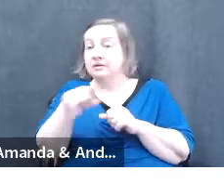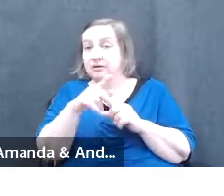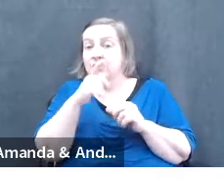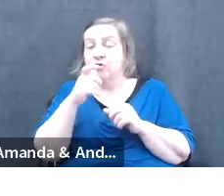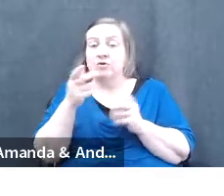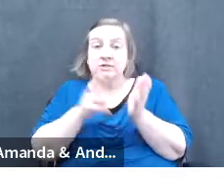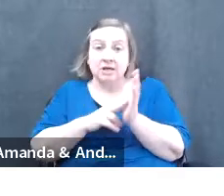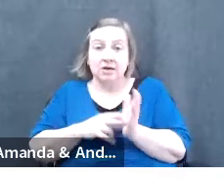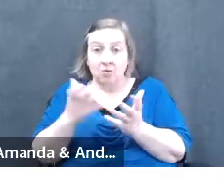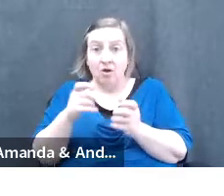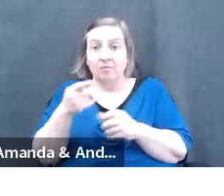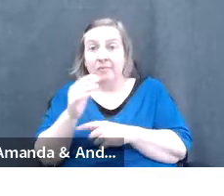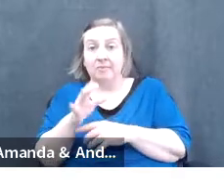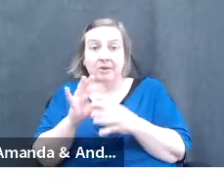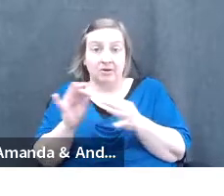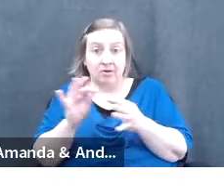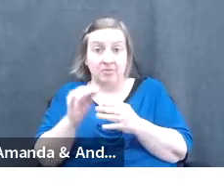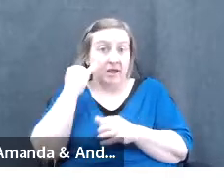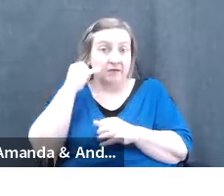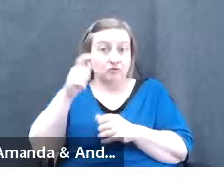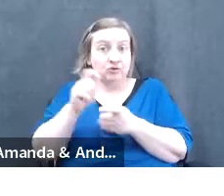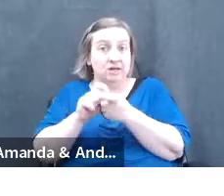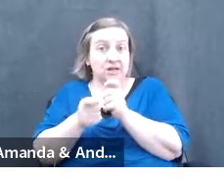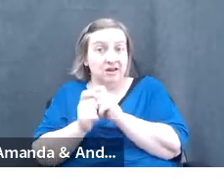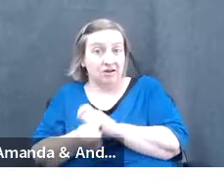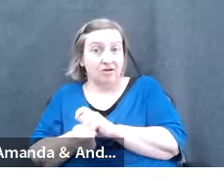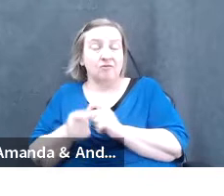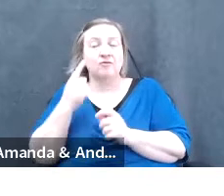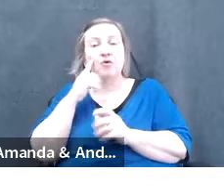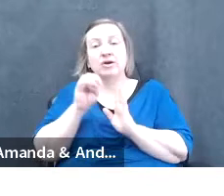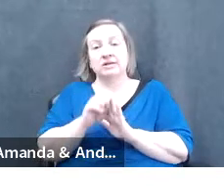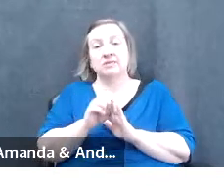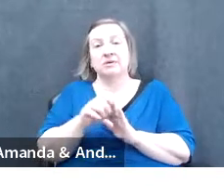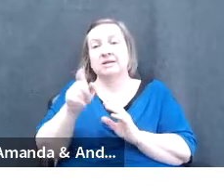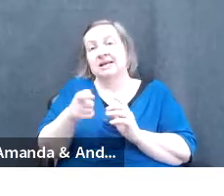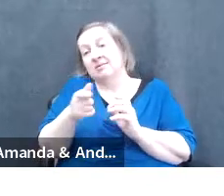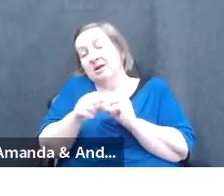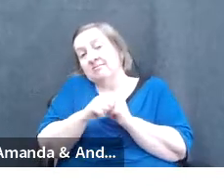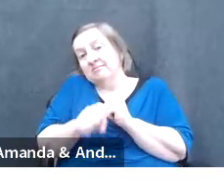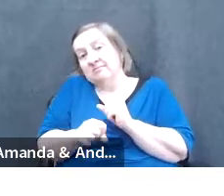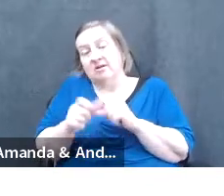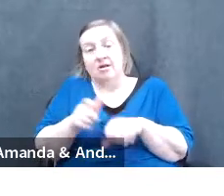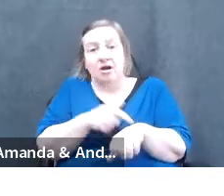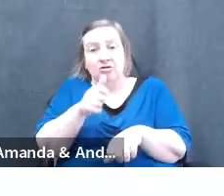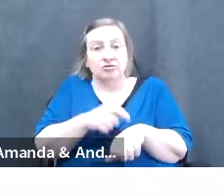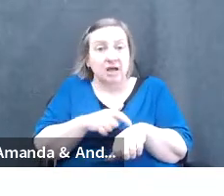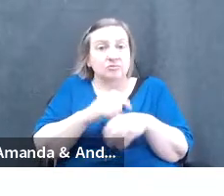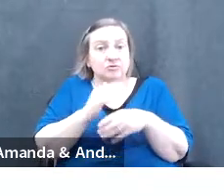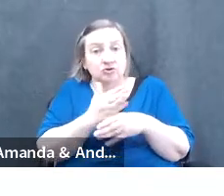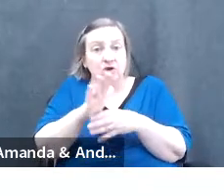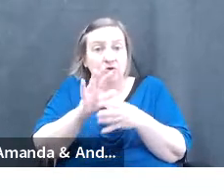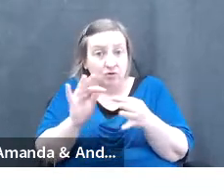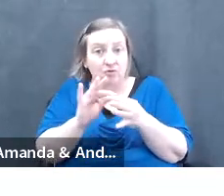comment, if you need an accommodation today, for example, if you need a slightly longer time to share your